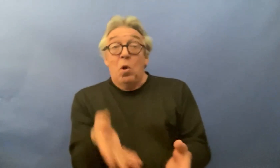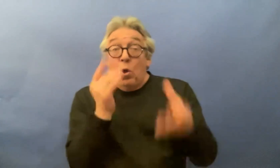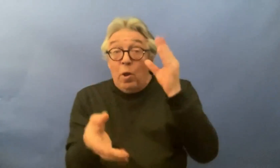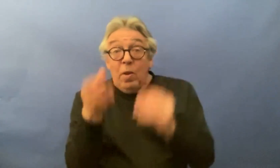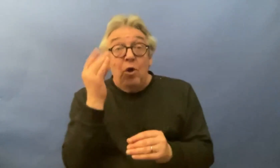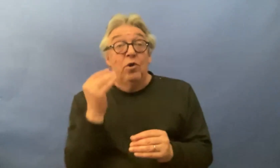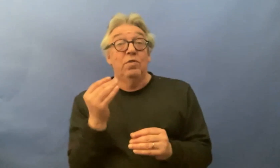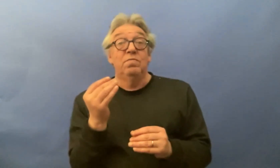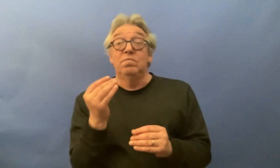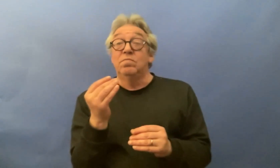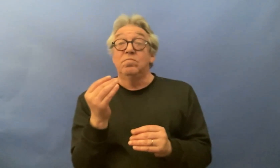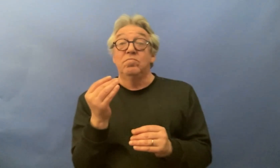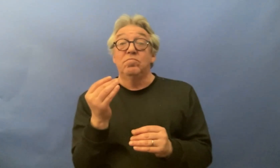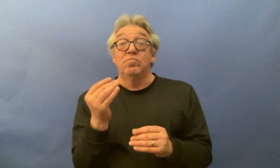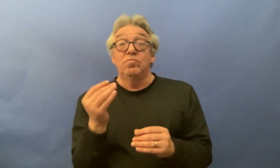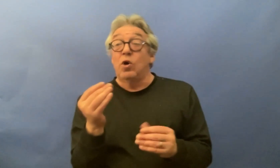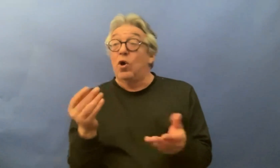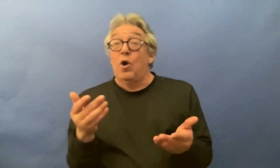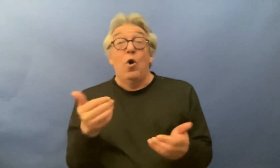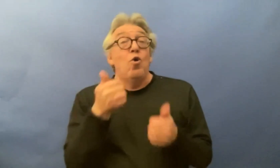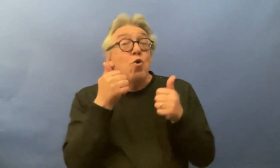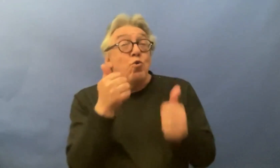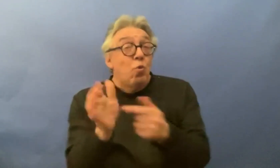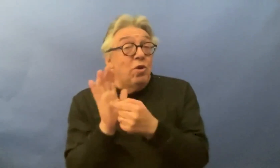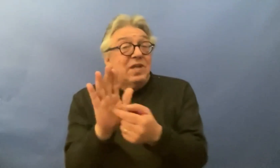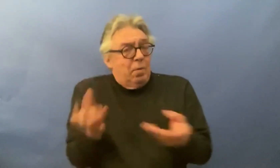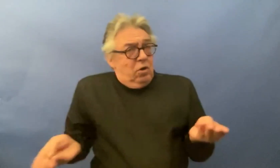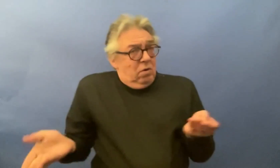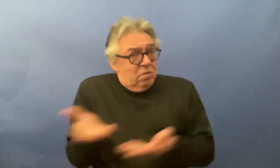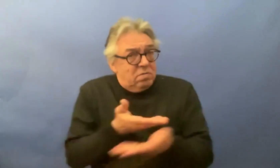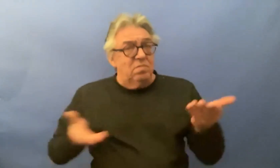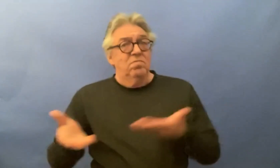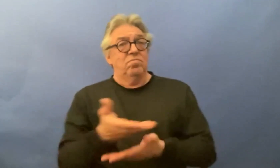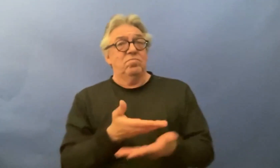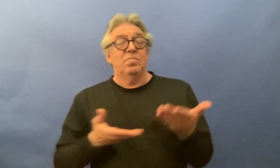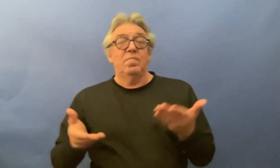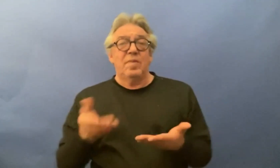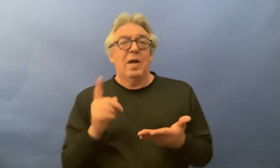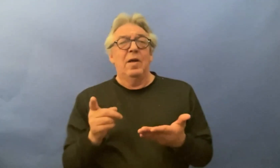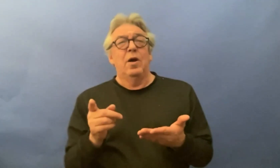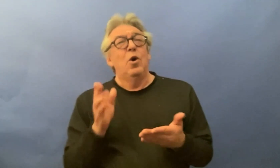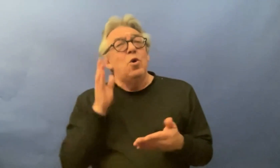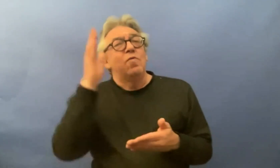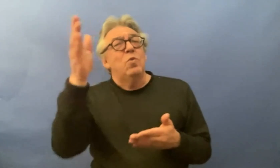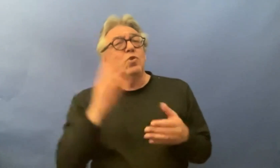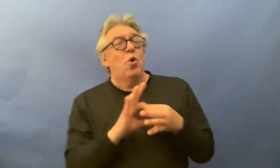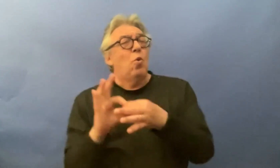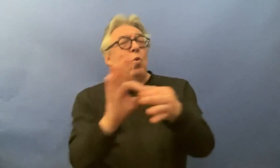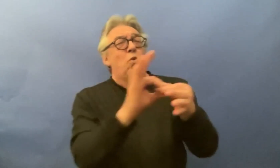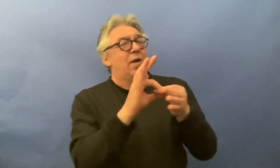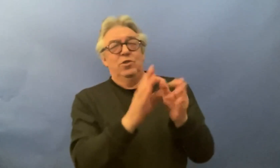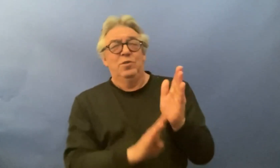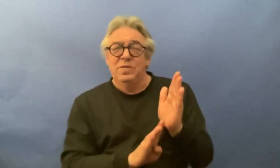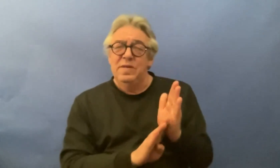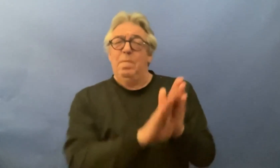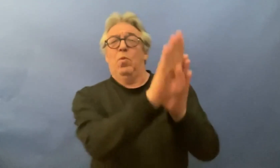how to share good practice and to enhance further such coordination. We have a